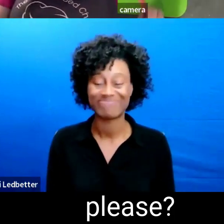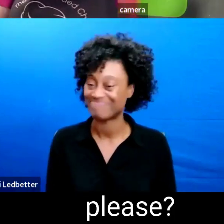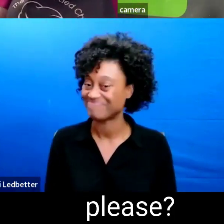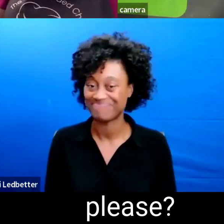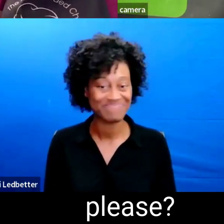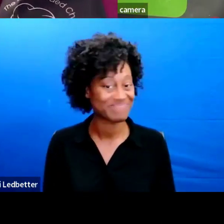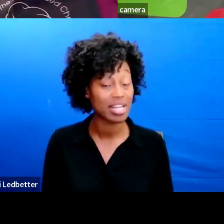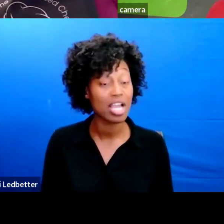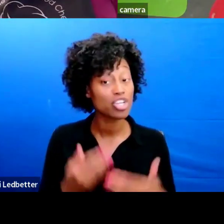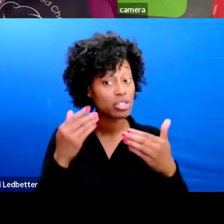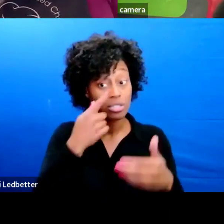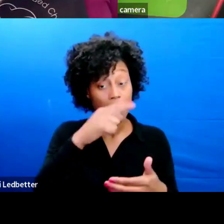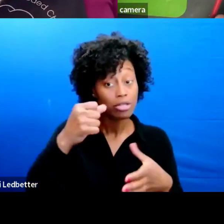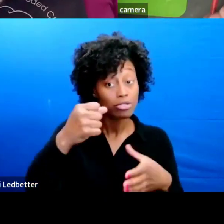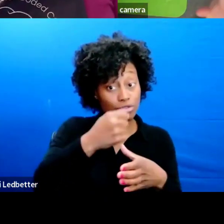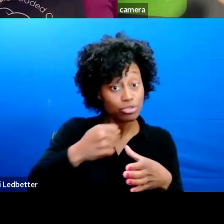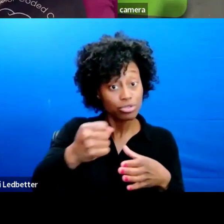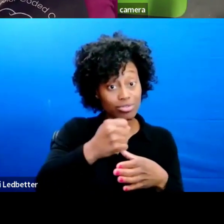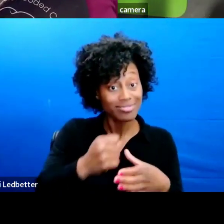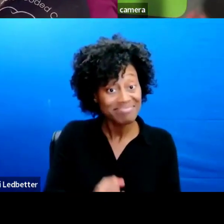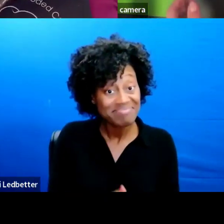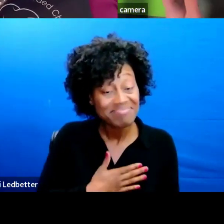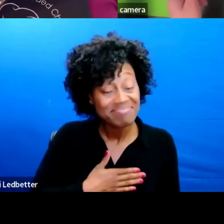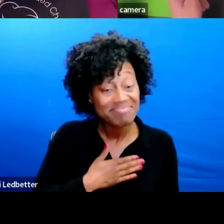more stir, please?